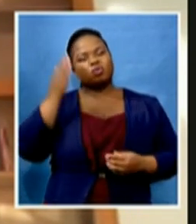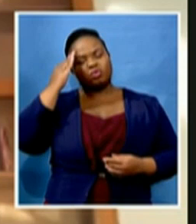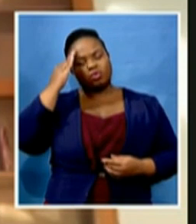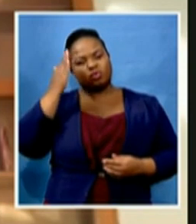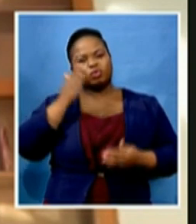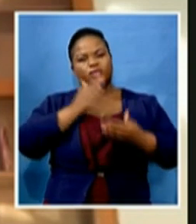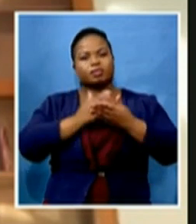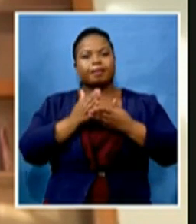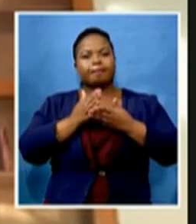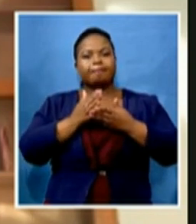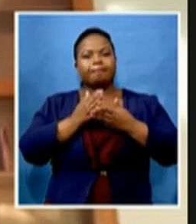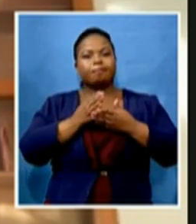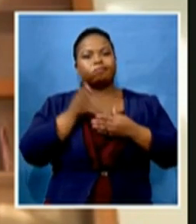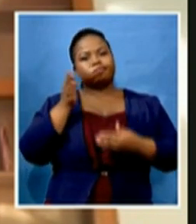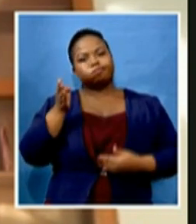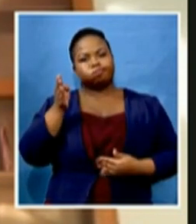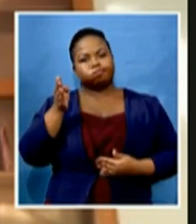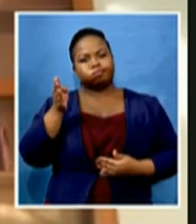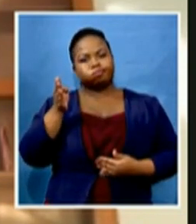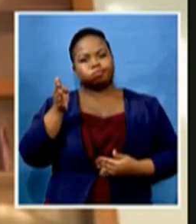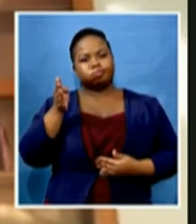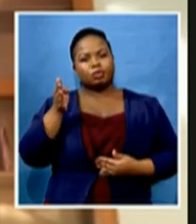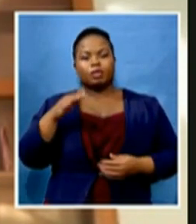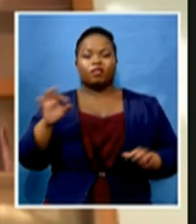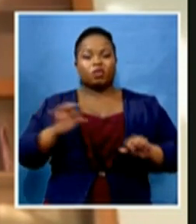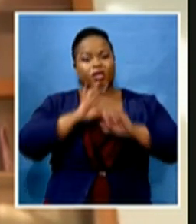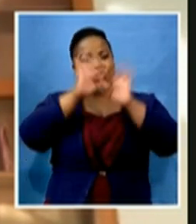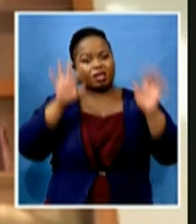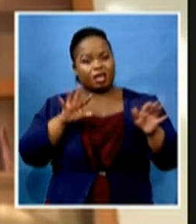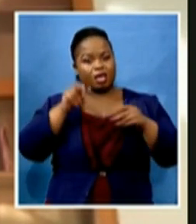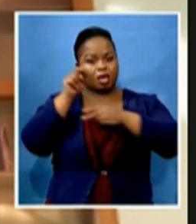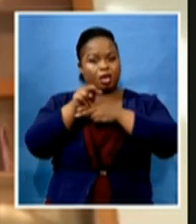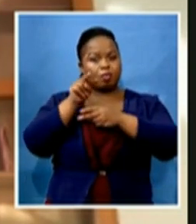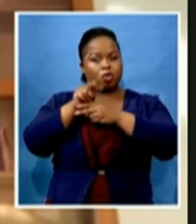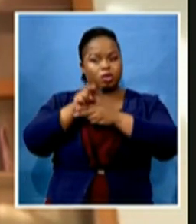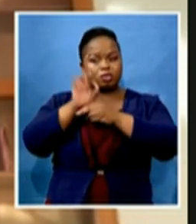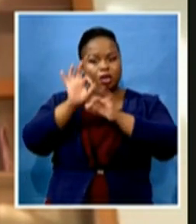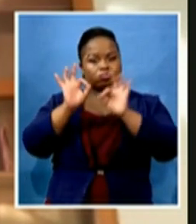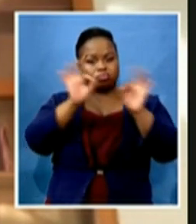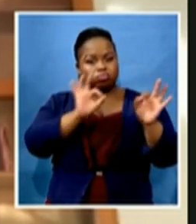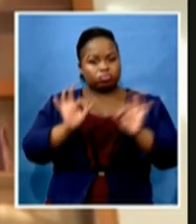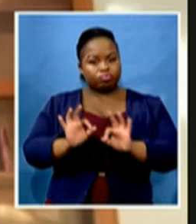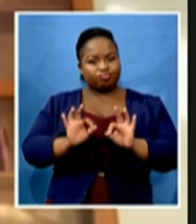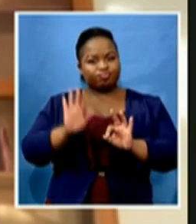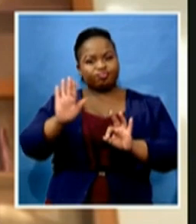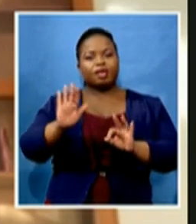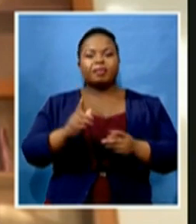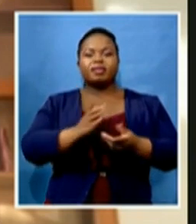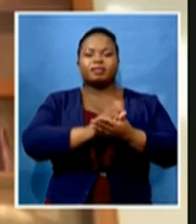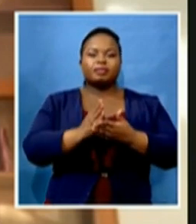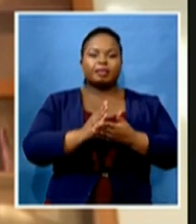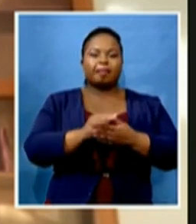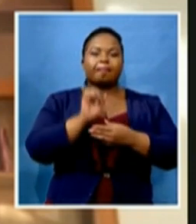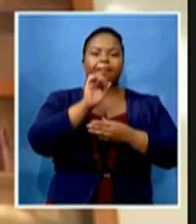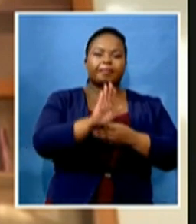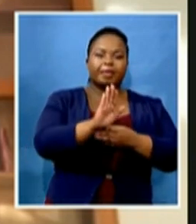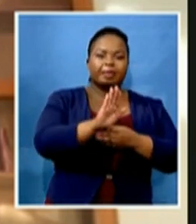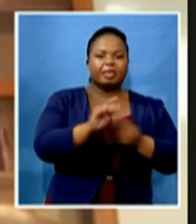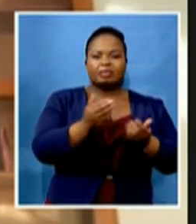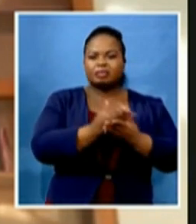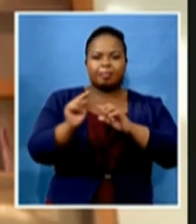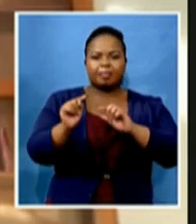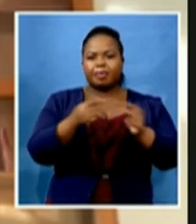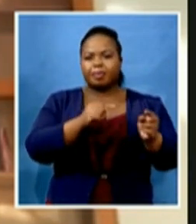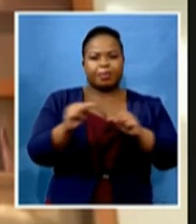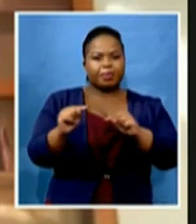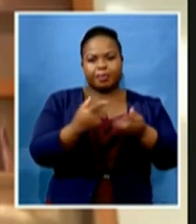there's clear knowledge about them. There may also be areas where there's disagreement, and therefore we have to make a call that